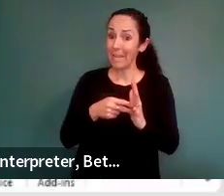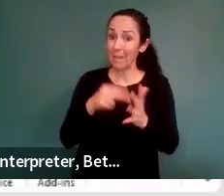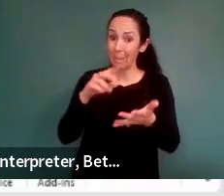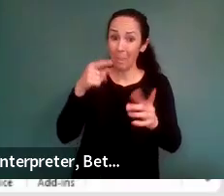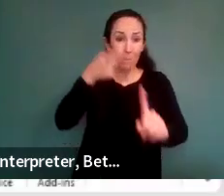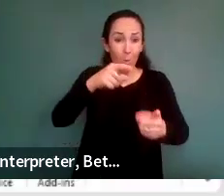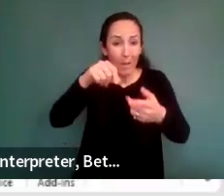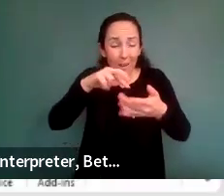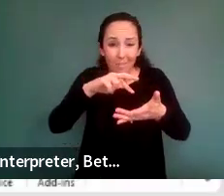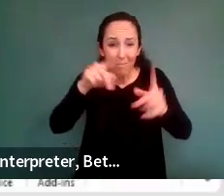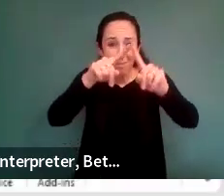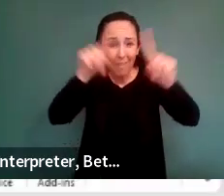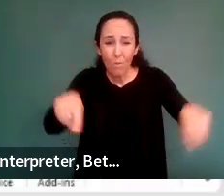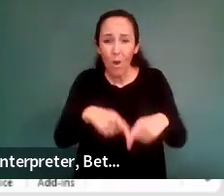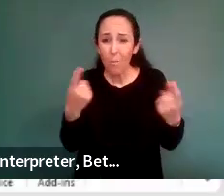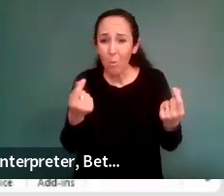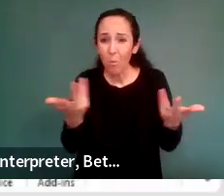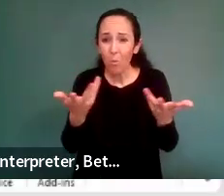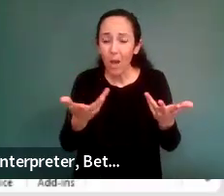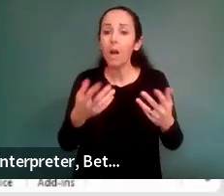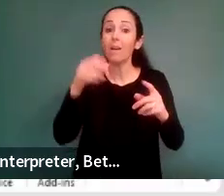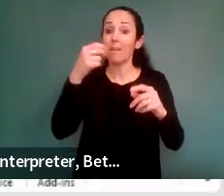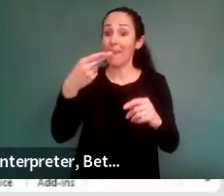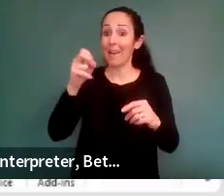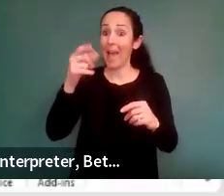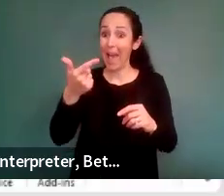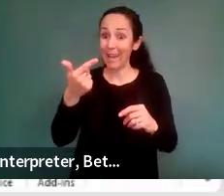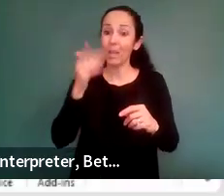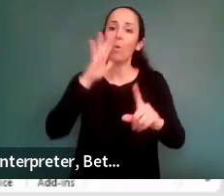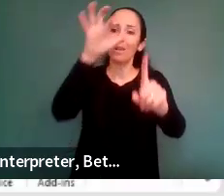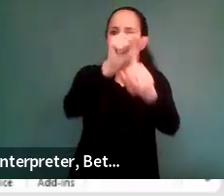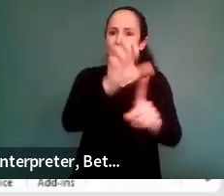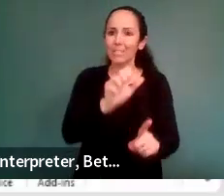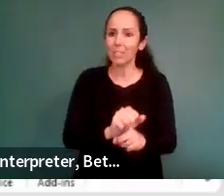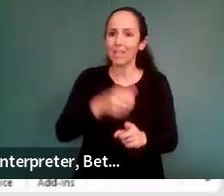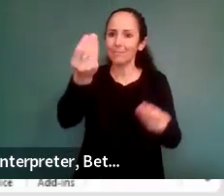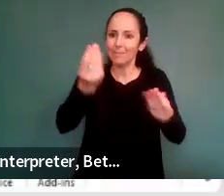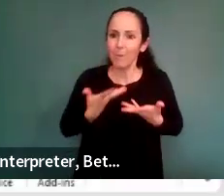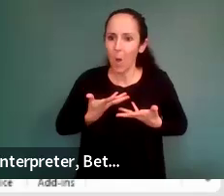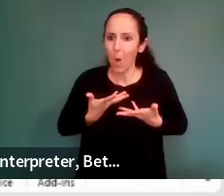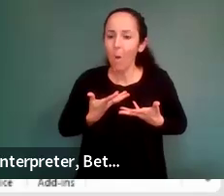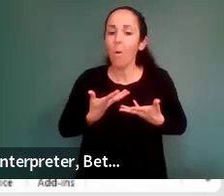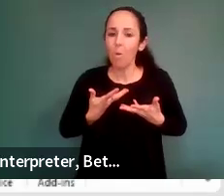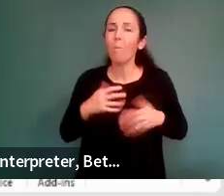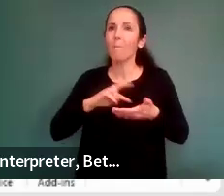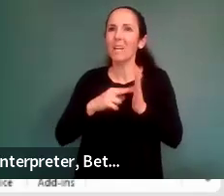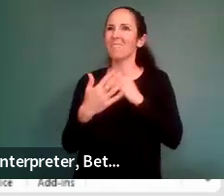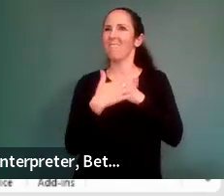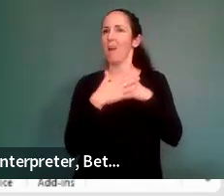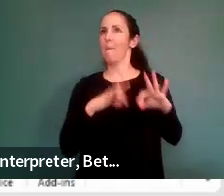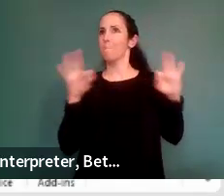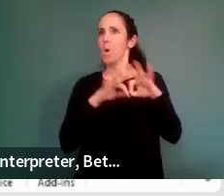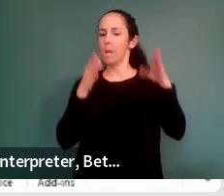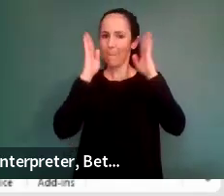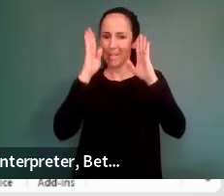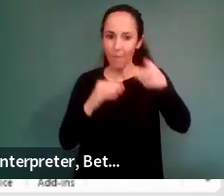for a screen reader user to understand. Hey, this is important. This is the textbook course syllabus